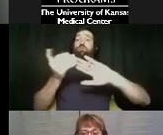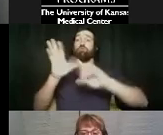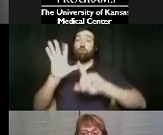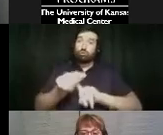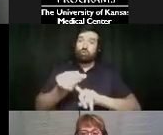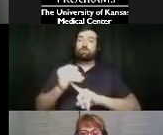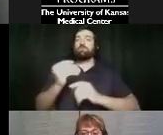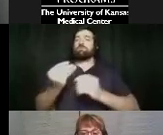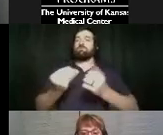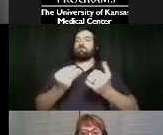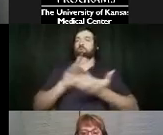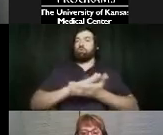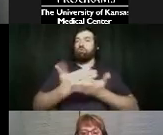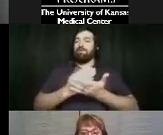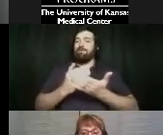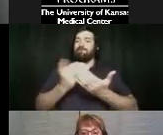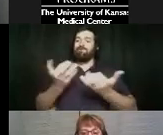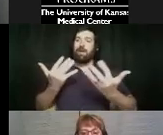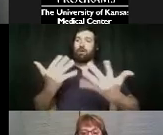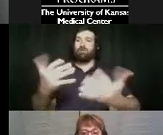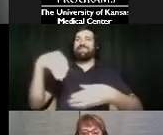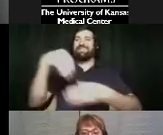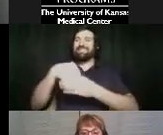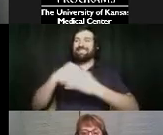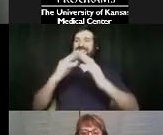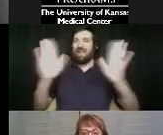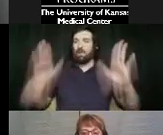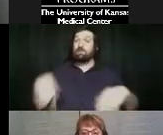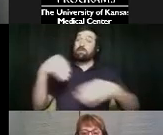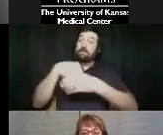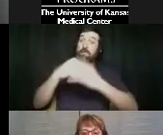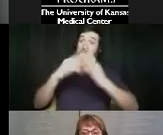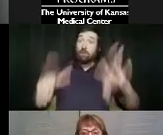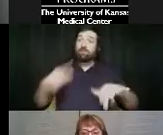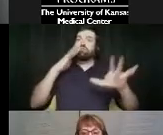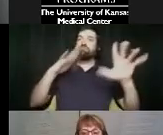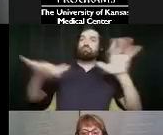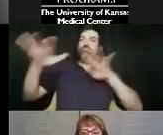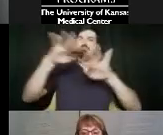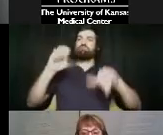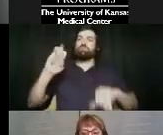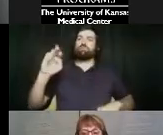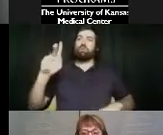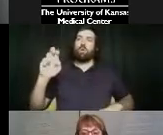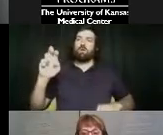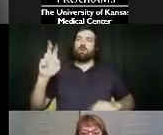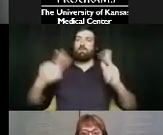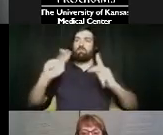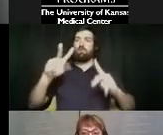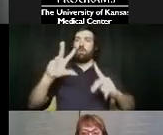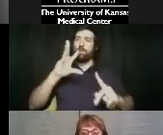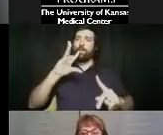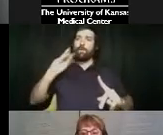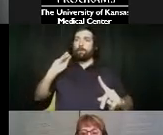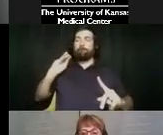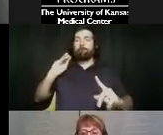fire is inside the house. And so the house is filled with smoke, and the people in the house are breathing the smoke, and they